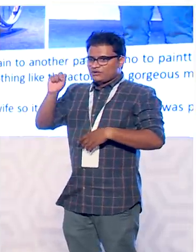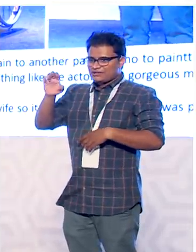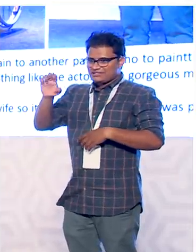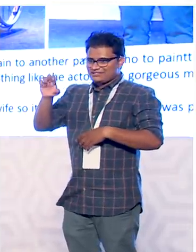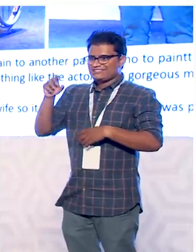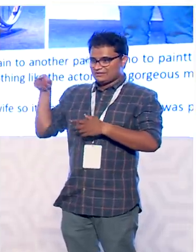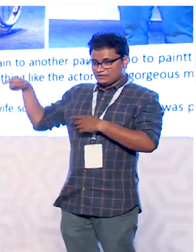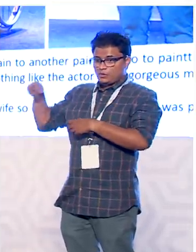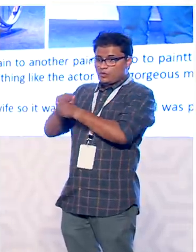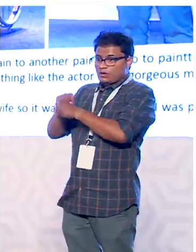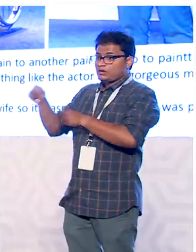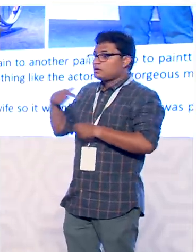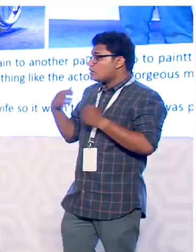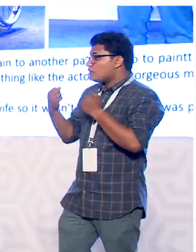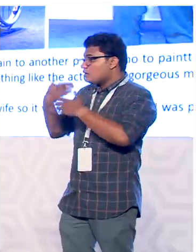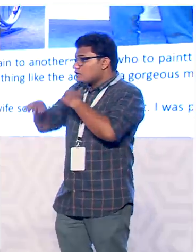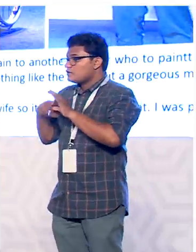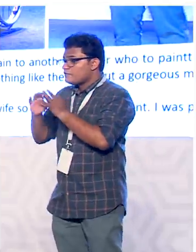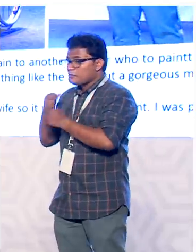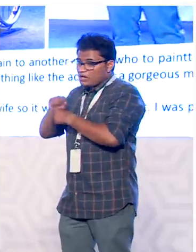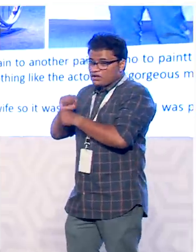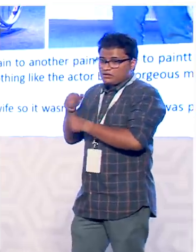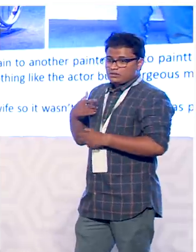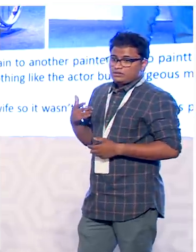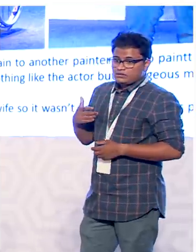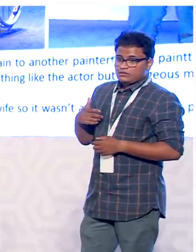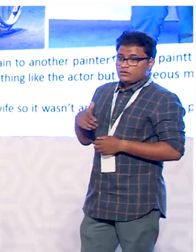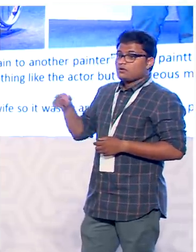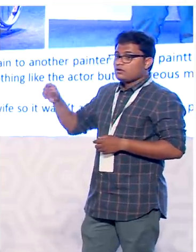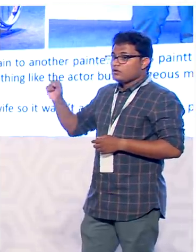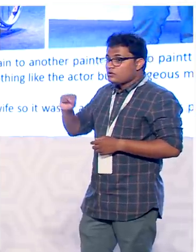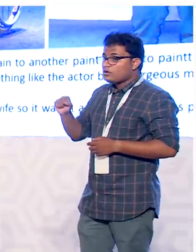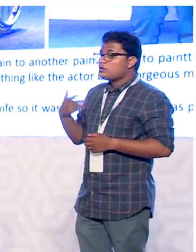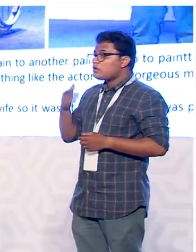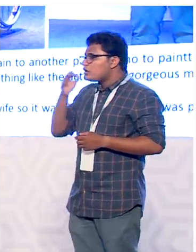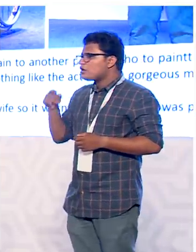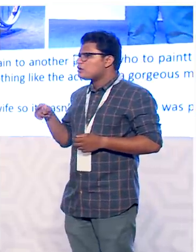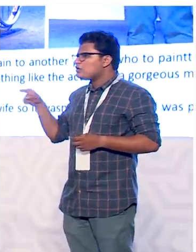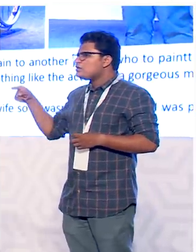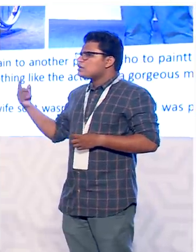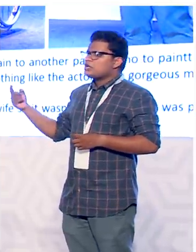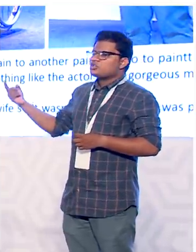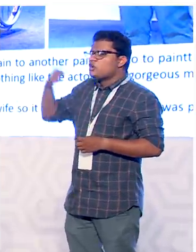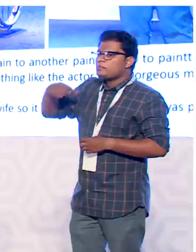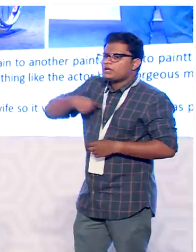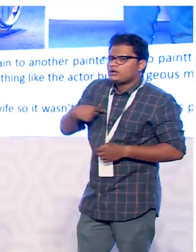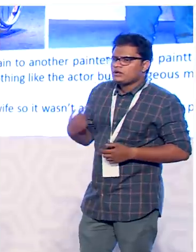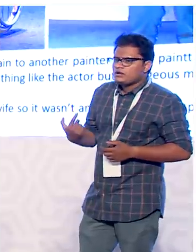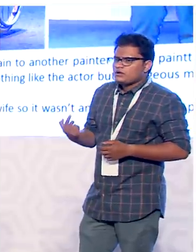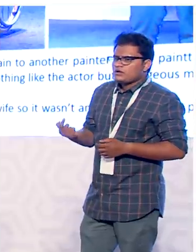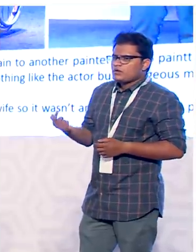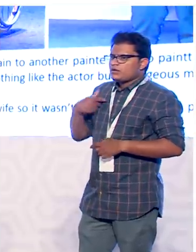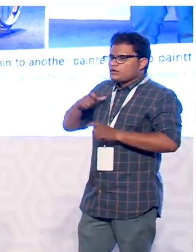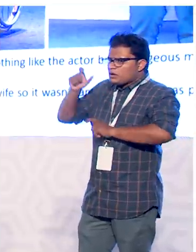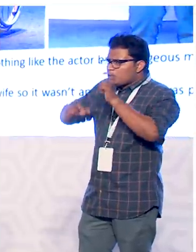who was fighting a case, defamation case that I had. So, she told me, the